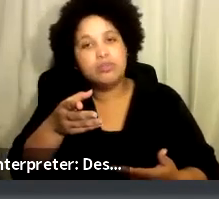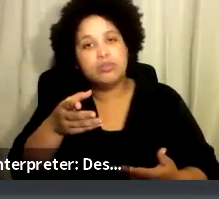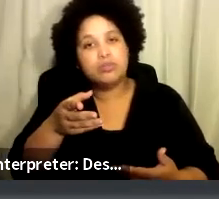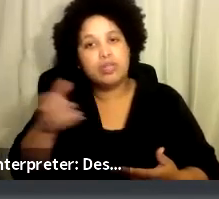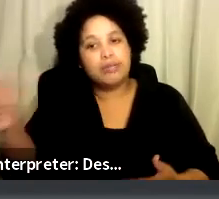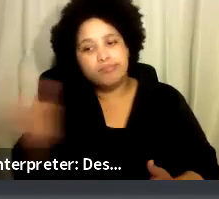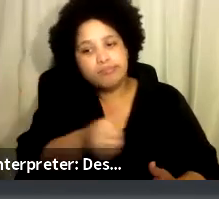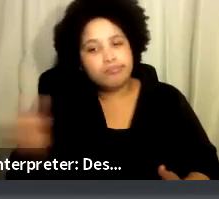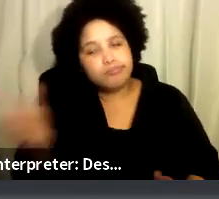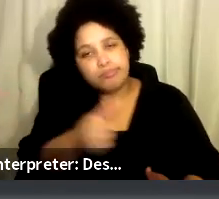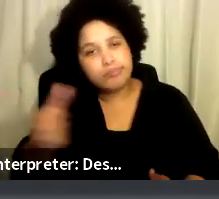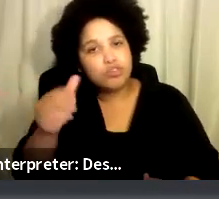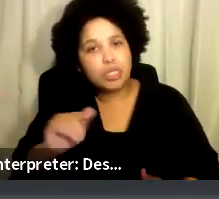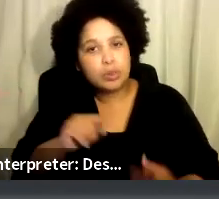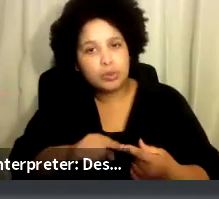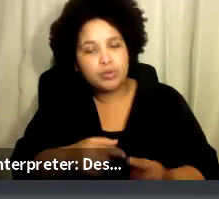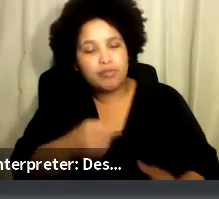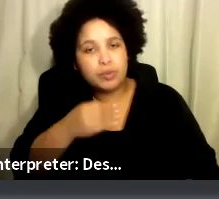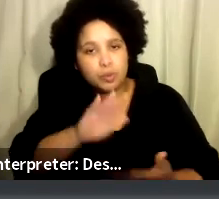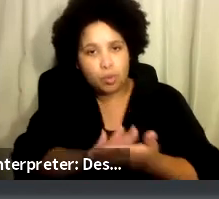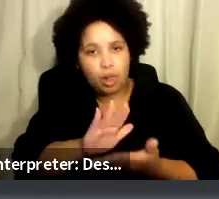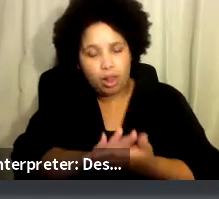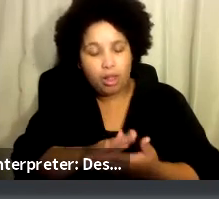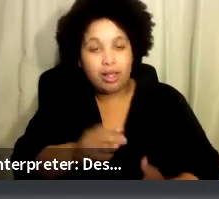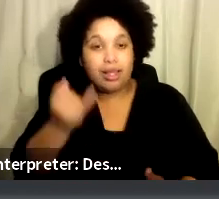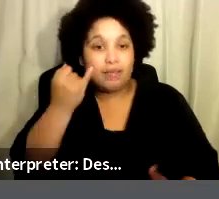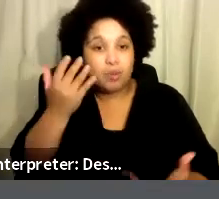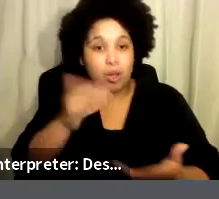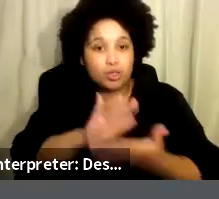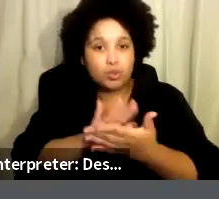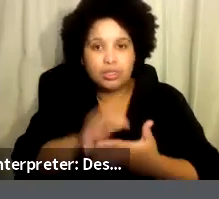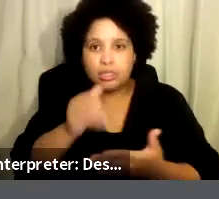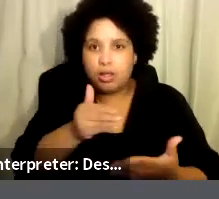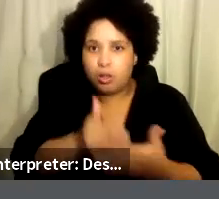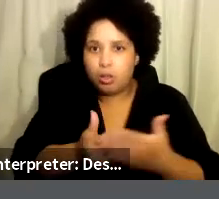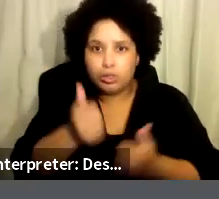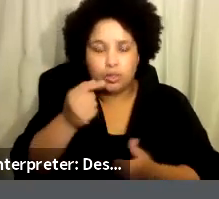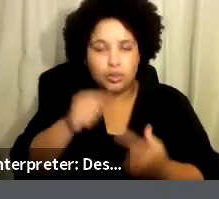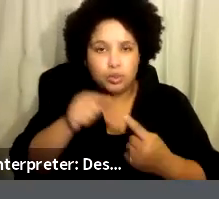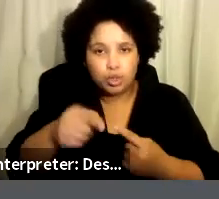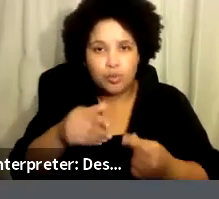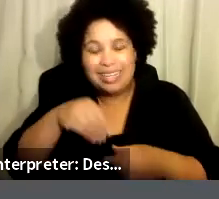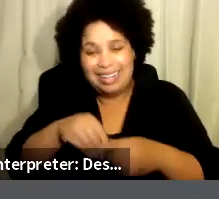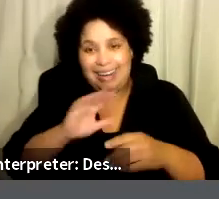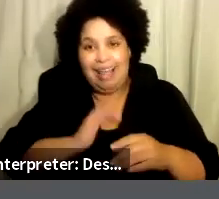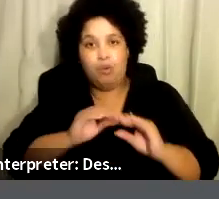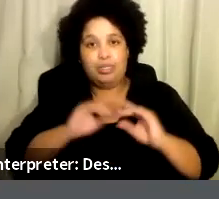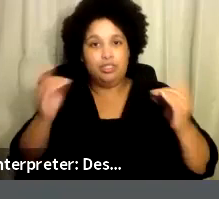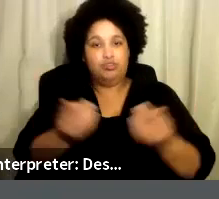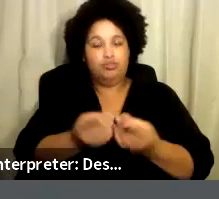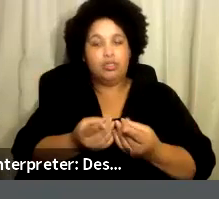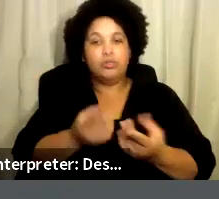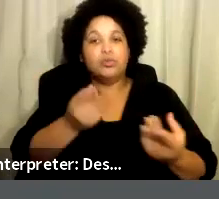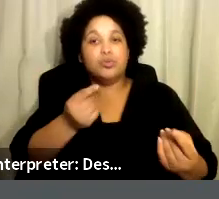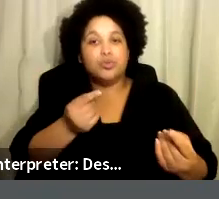from school. If for some reason you are wanting a school that's not closest to you, but it's still within our district, you would